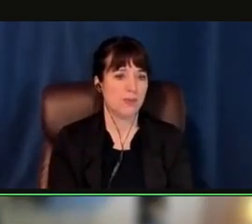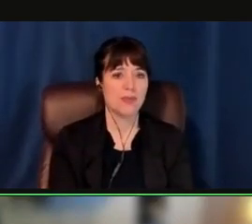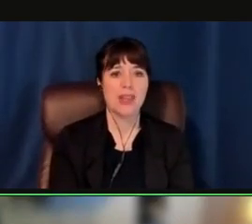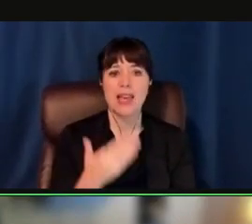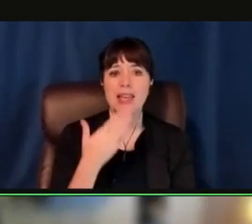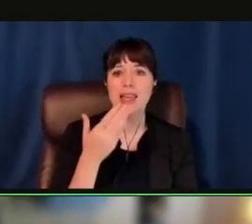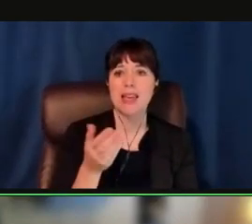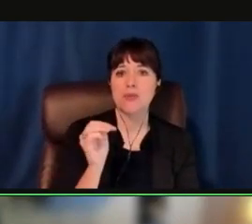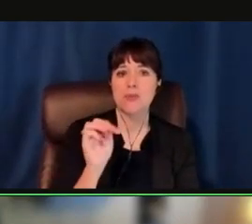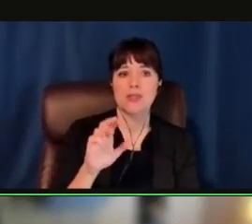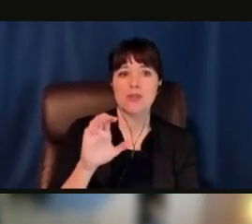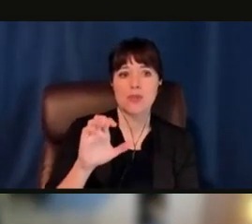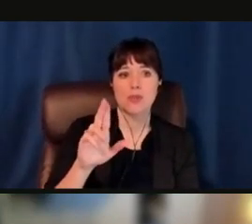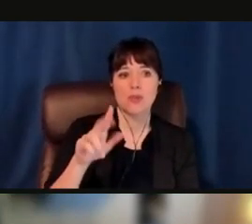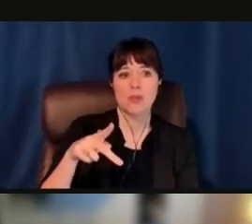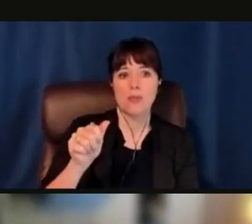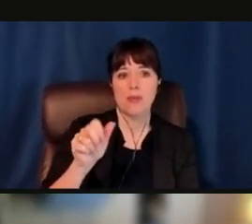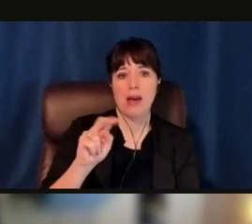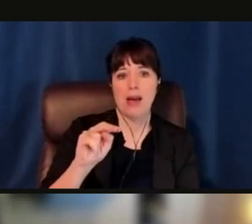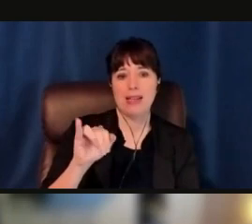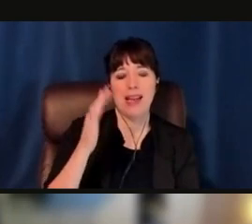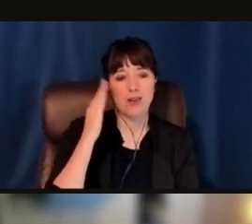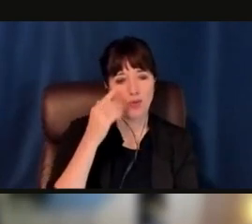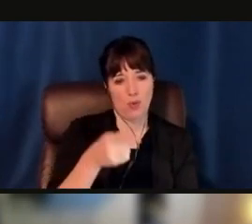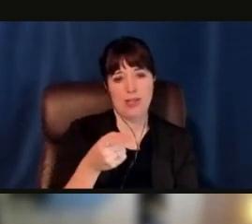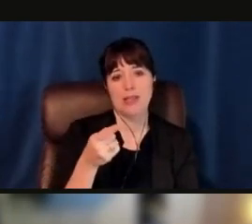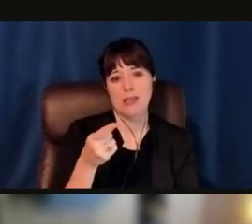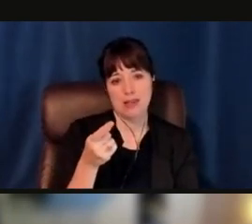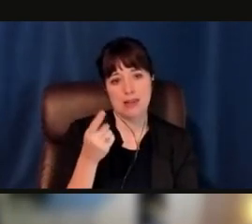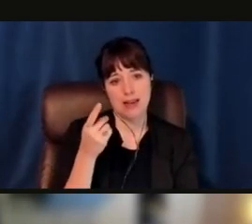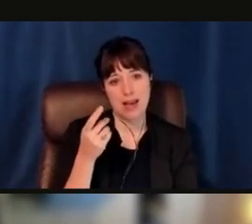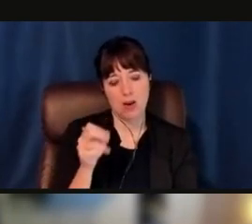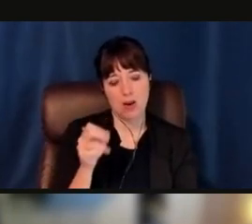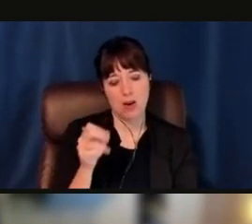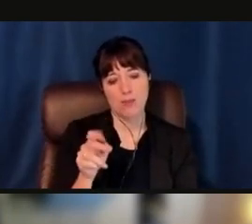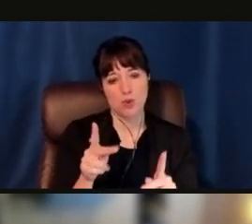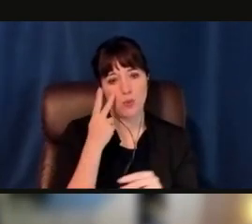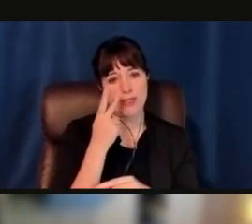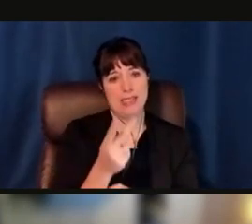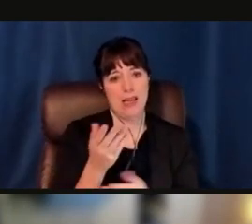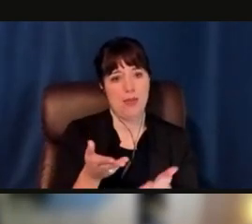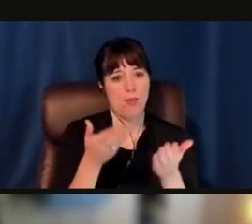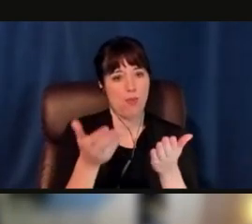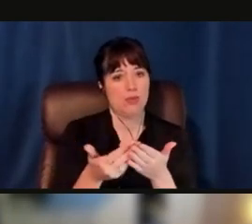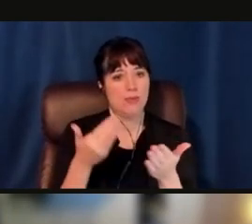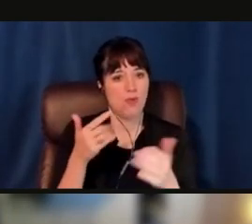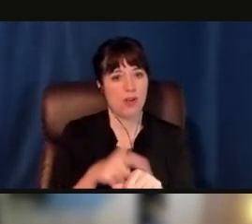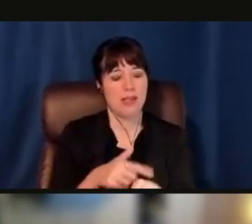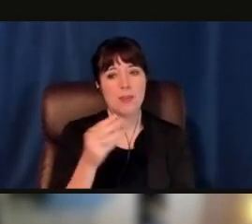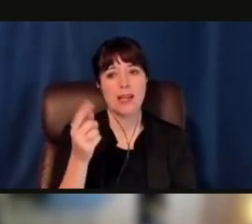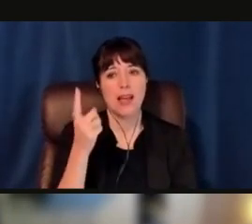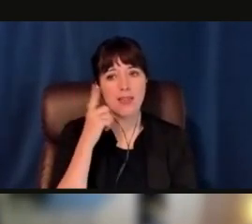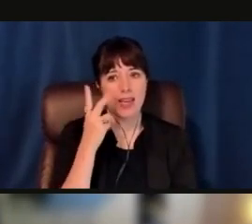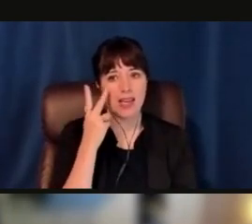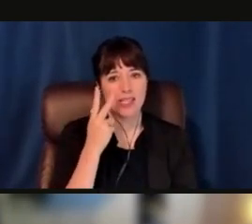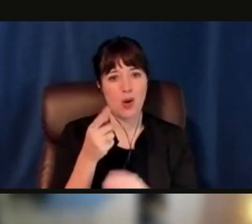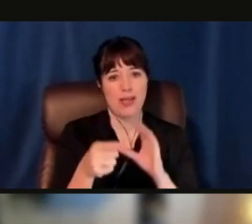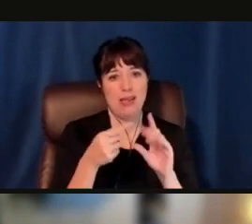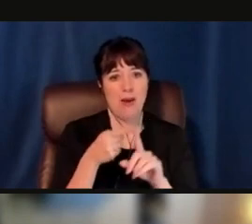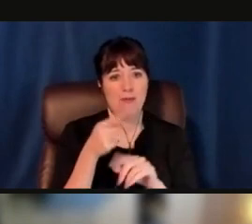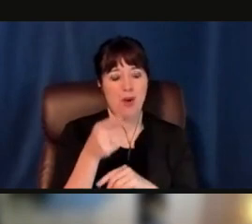Mr. Kapani. I know that Mr. Zink did have an opportunity to see the motion ahead of time, and I believe I saw an email from him